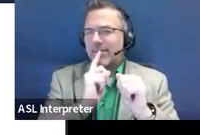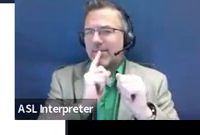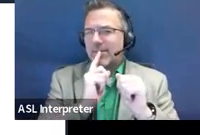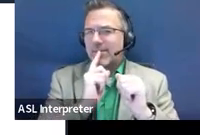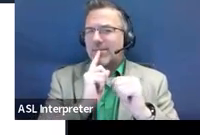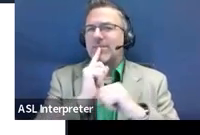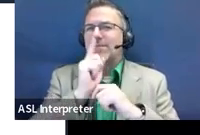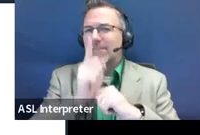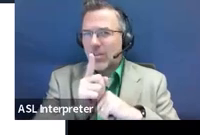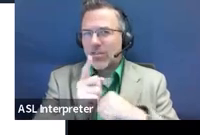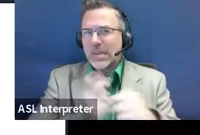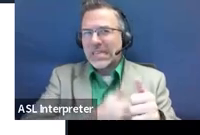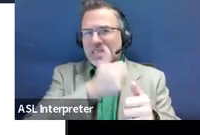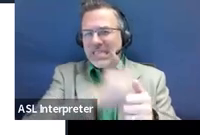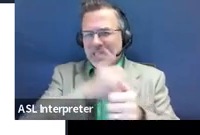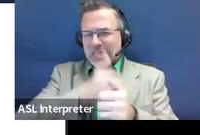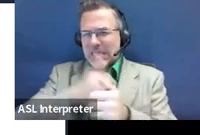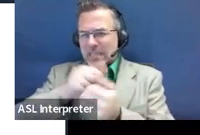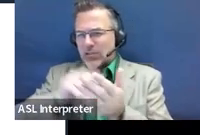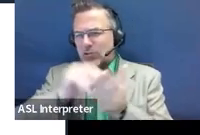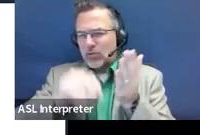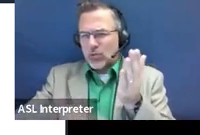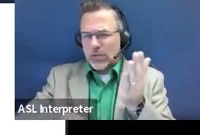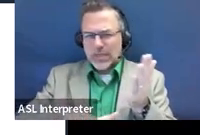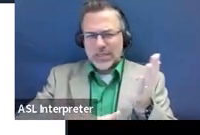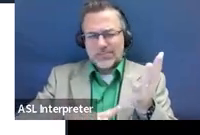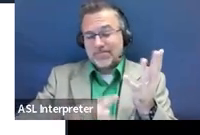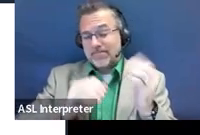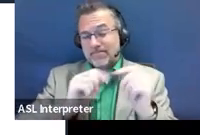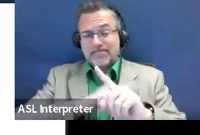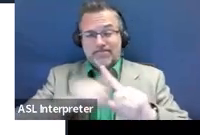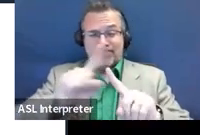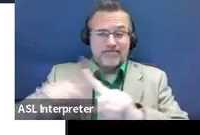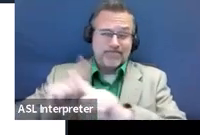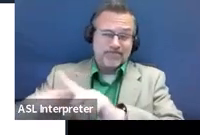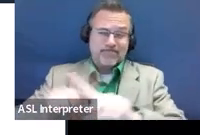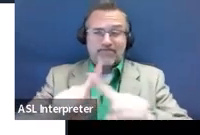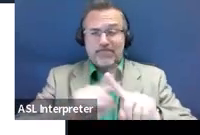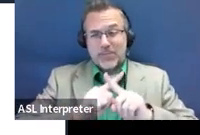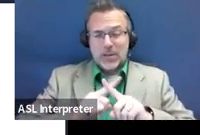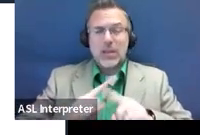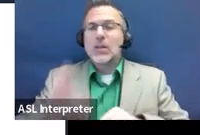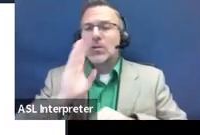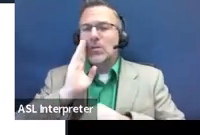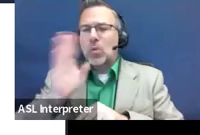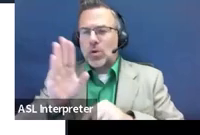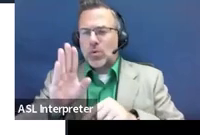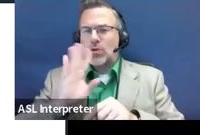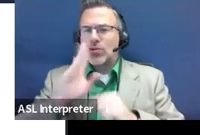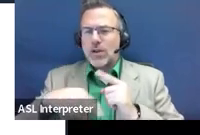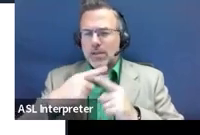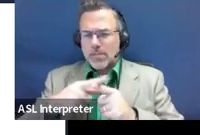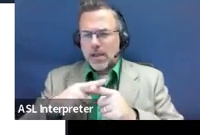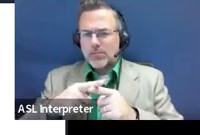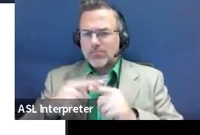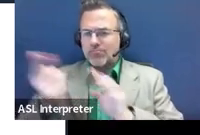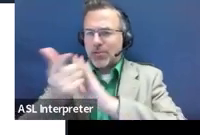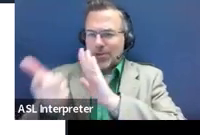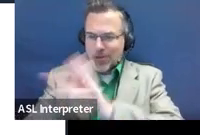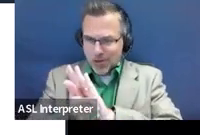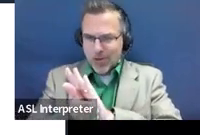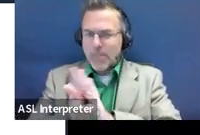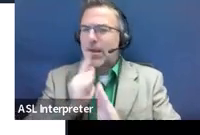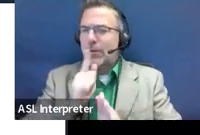as how you fill this out. And yeah, so we'll go through the compliance pieces of this. But